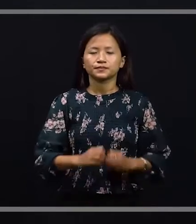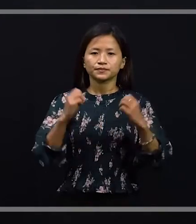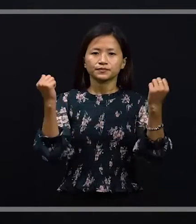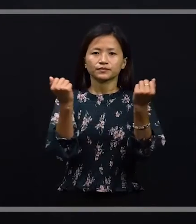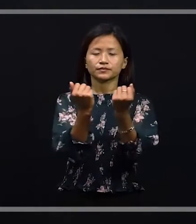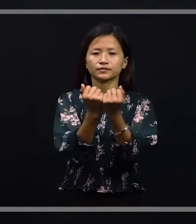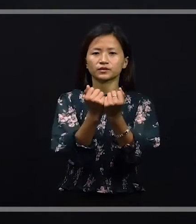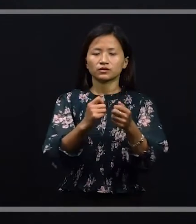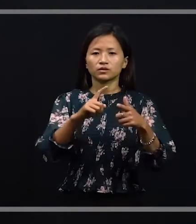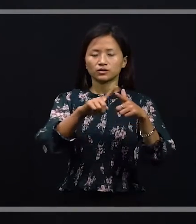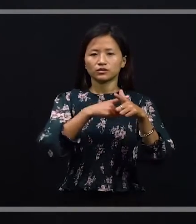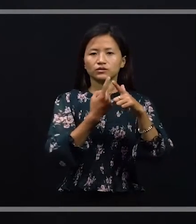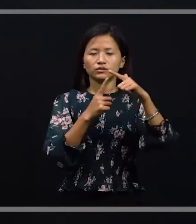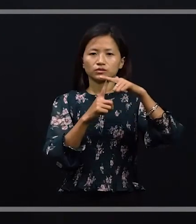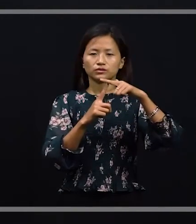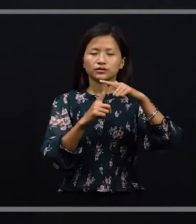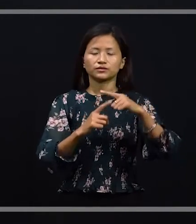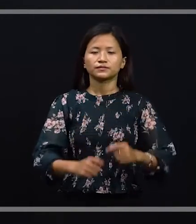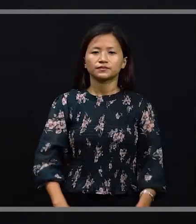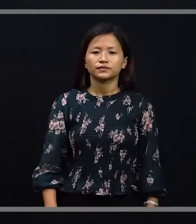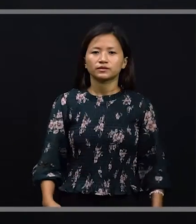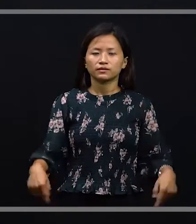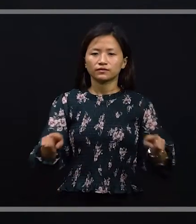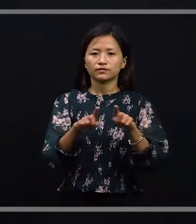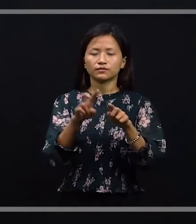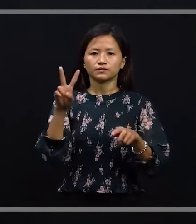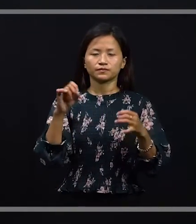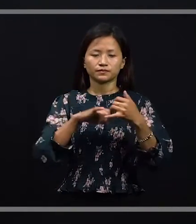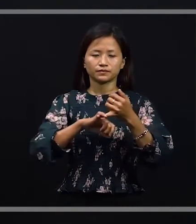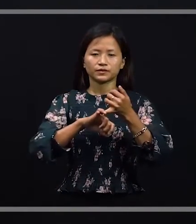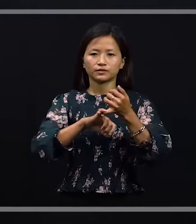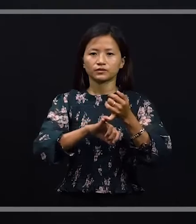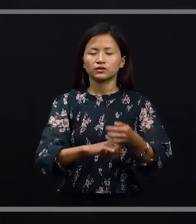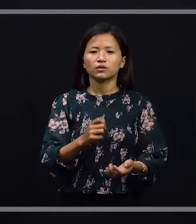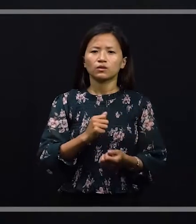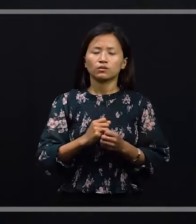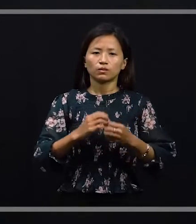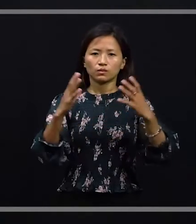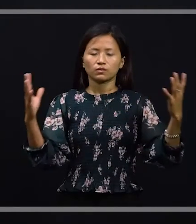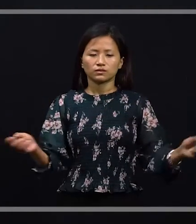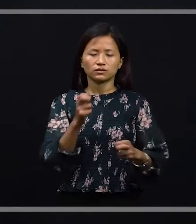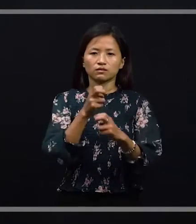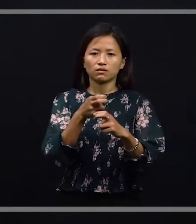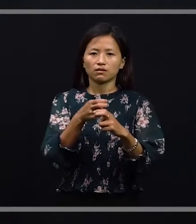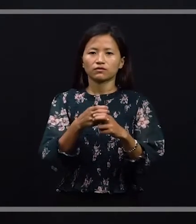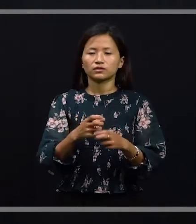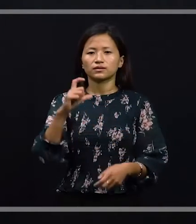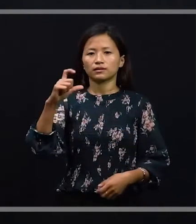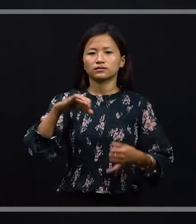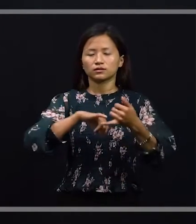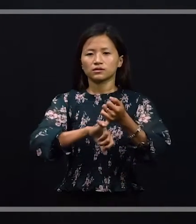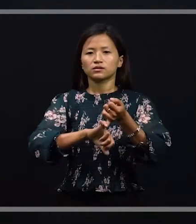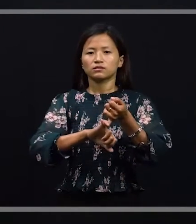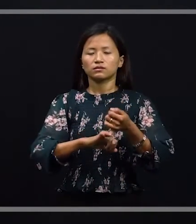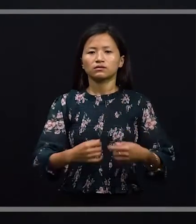then next is VIII Salingam. He was from the South India, and in South India also, especially in Tamil Nadu, they were